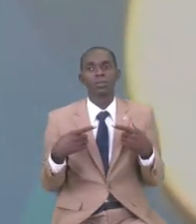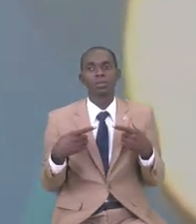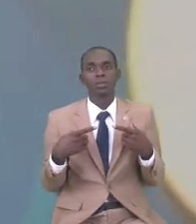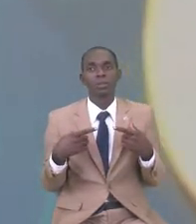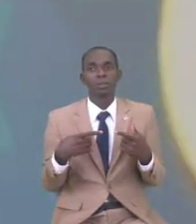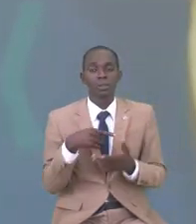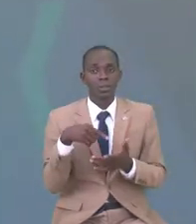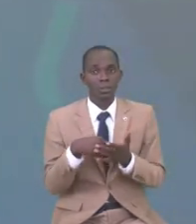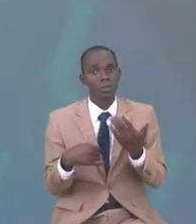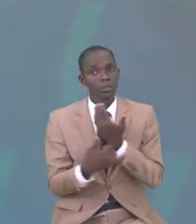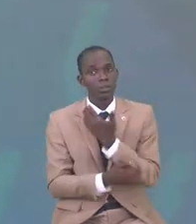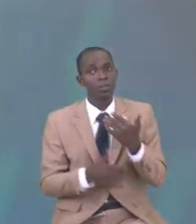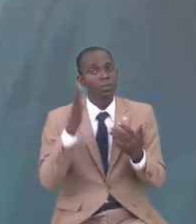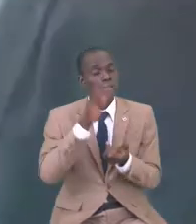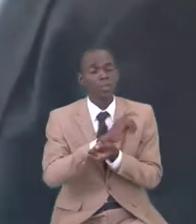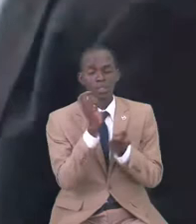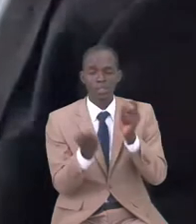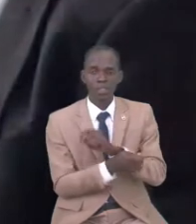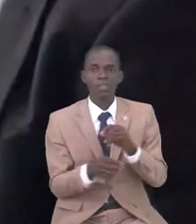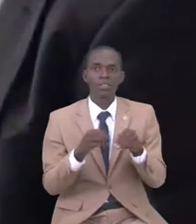This country will change.